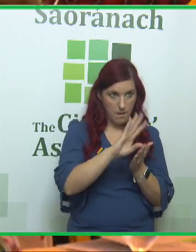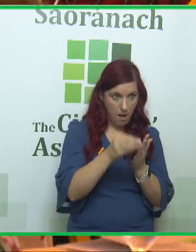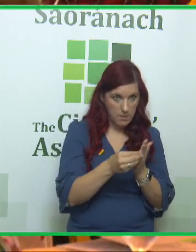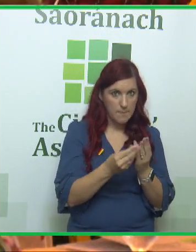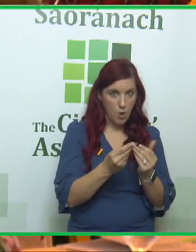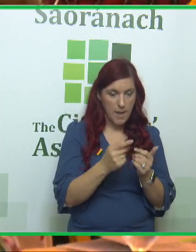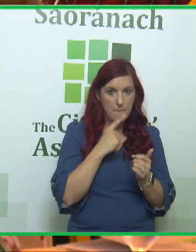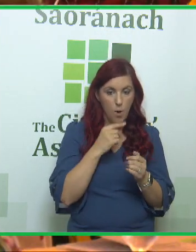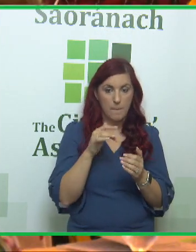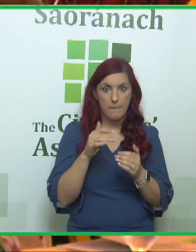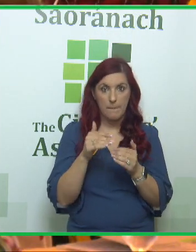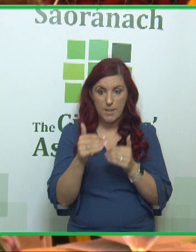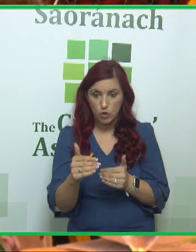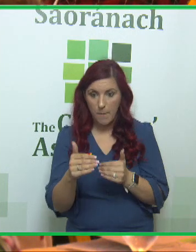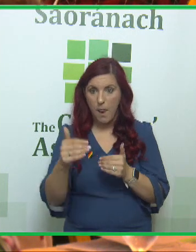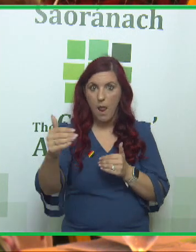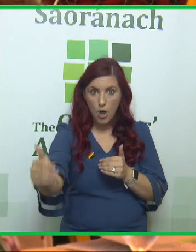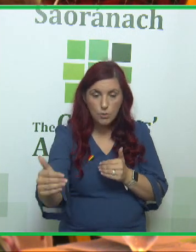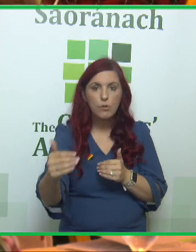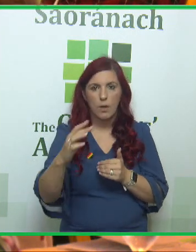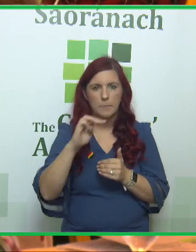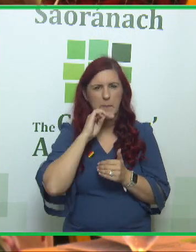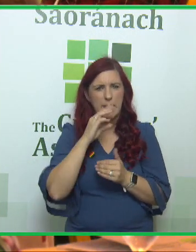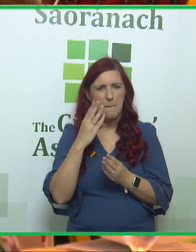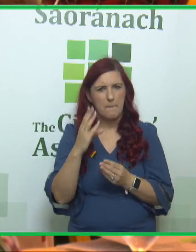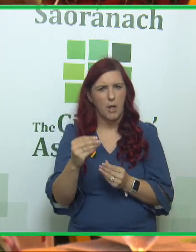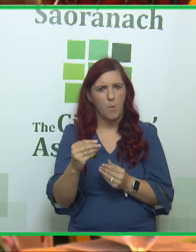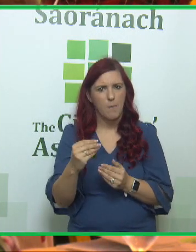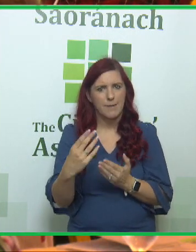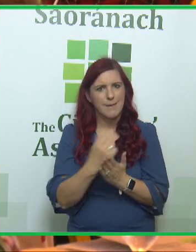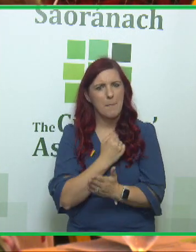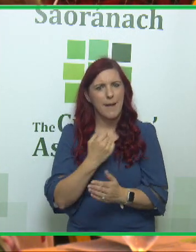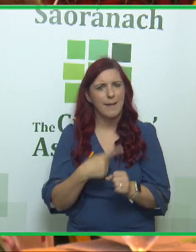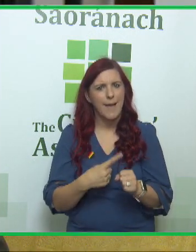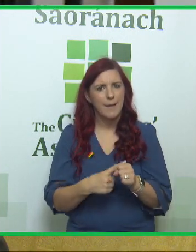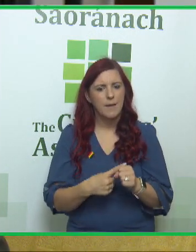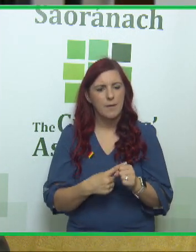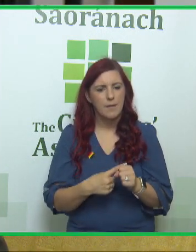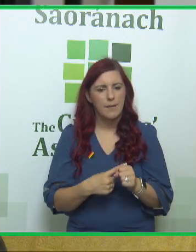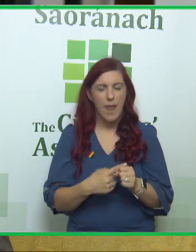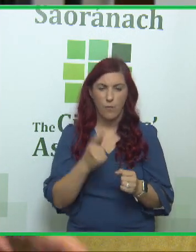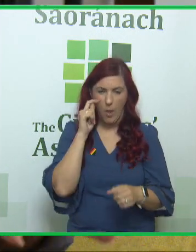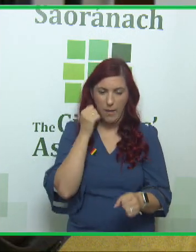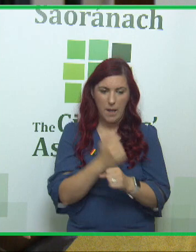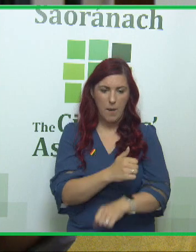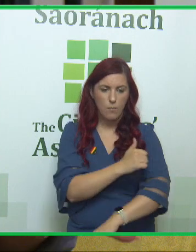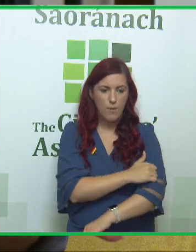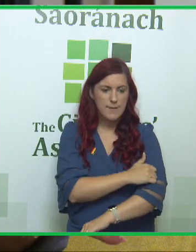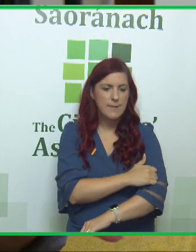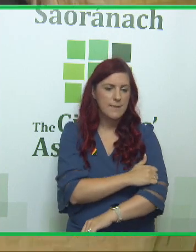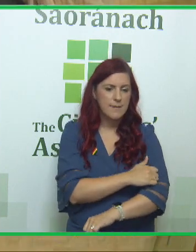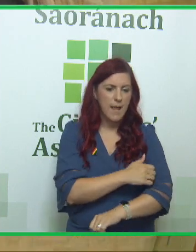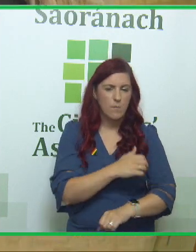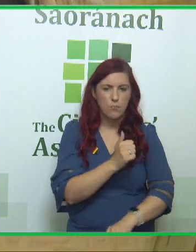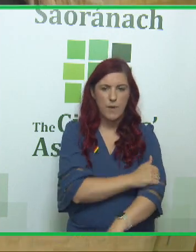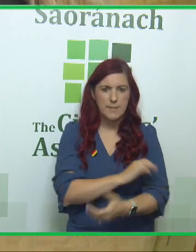the medium and long term, that will be turned around. When we're looking at prisons, I mean, prisons become this micro system